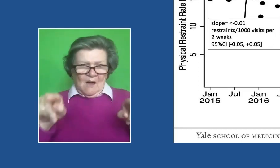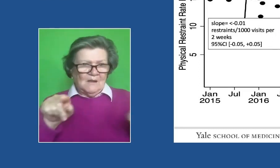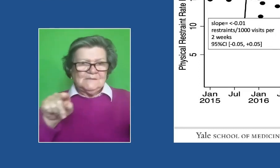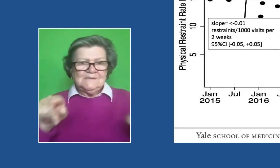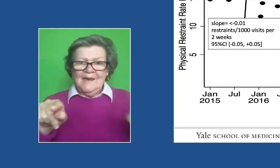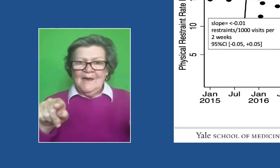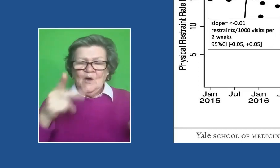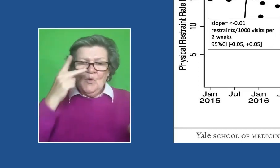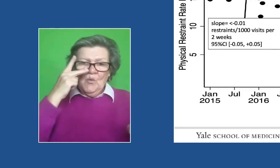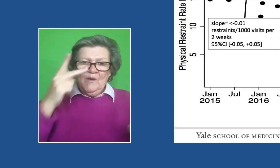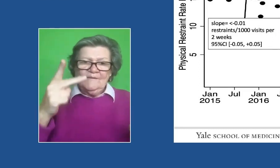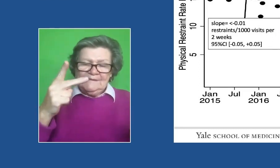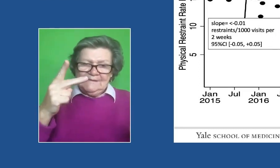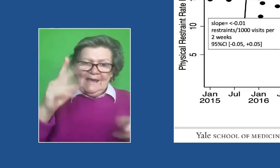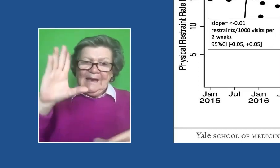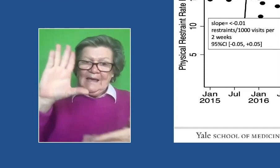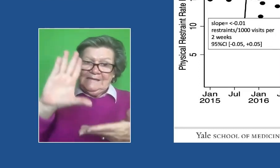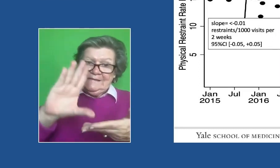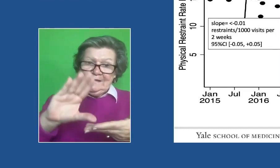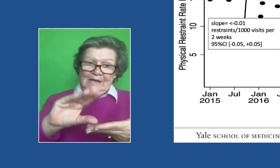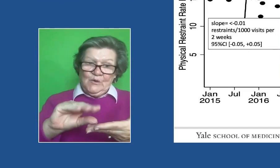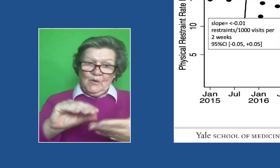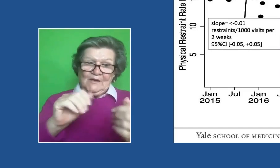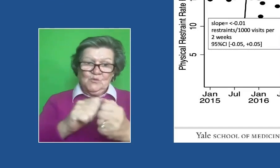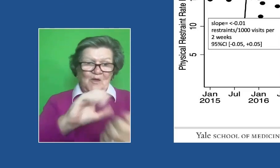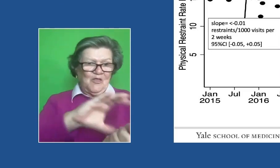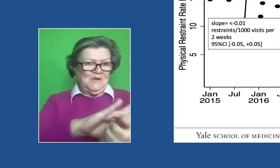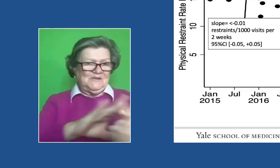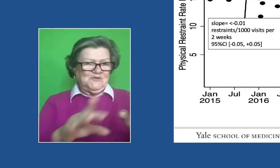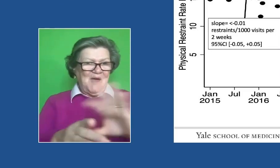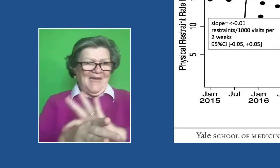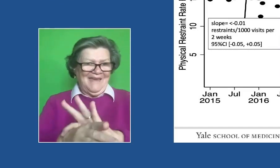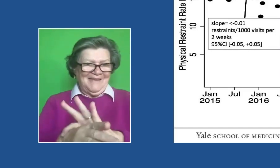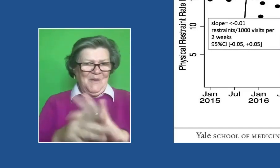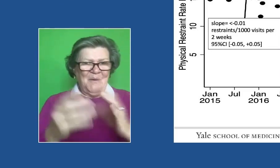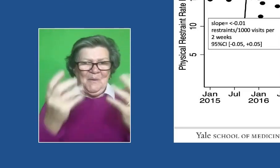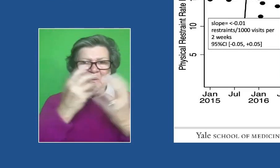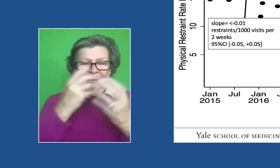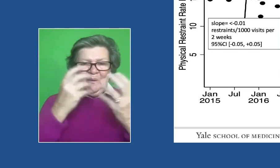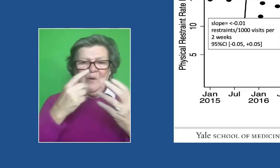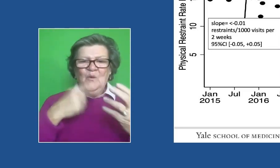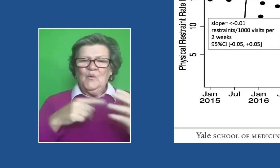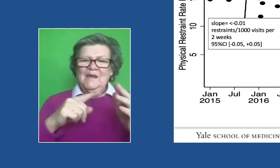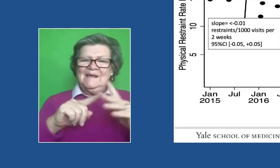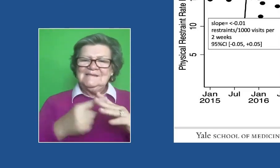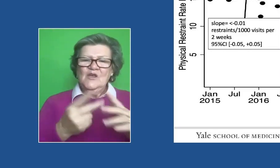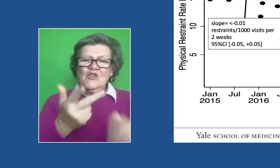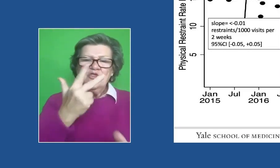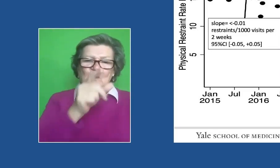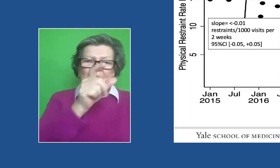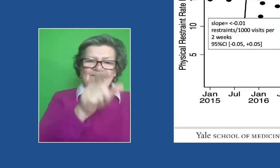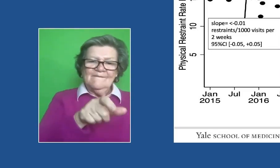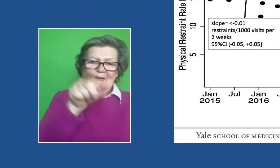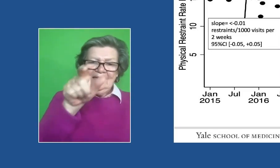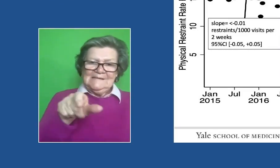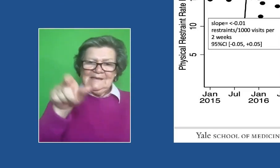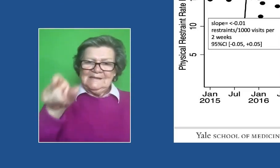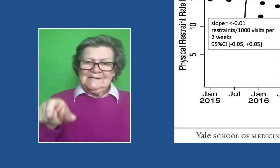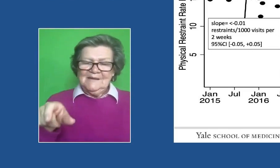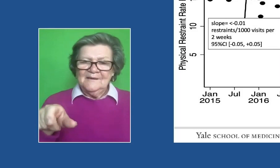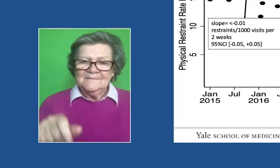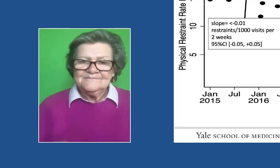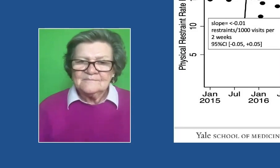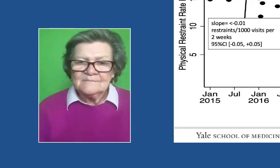in physical restraint use, which we're really excited about. So we launched this in 3 phases. The first phase here is a pre-implementation